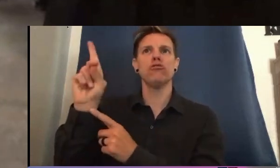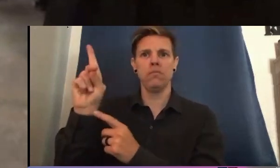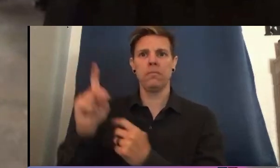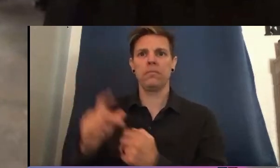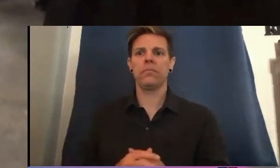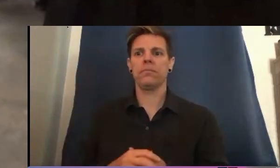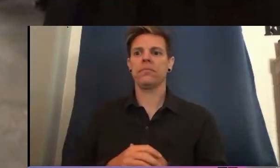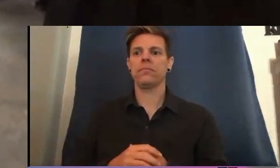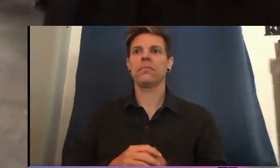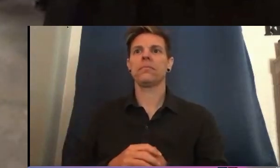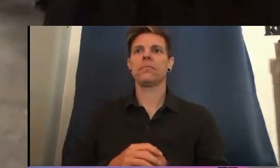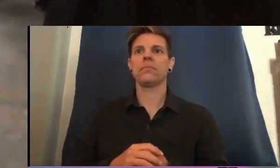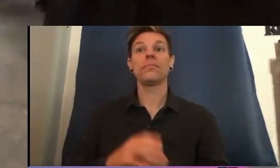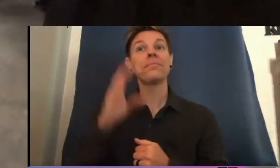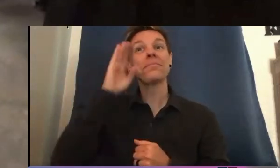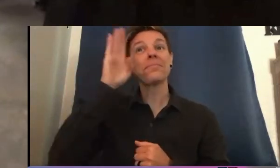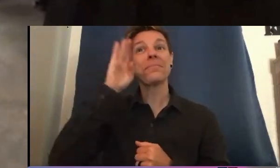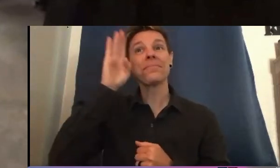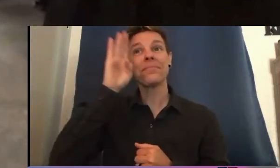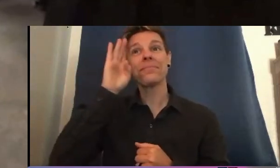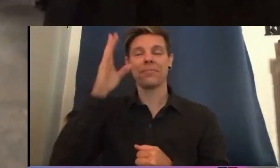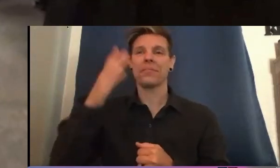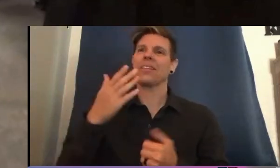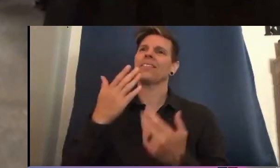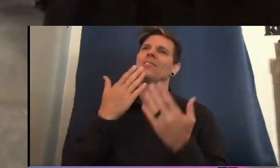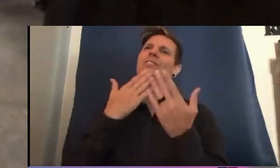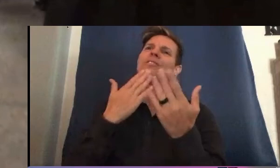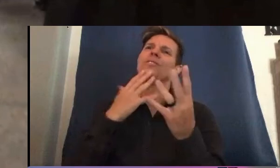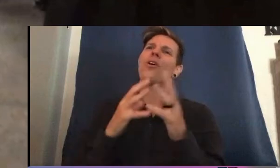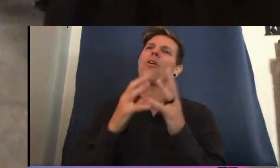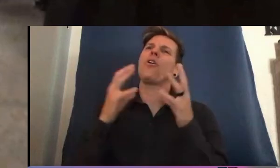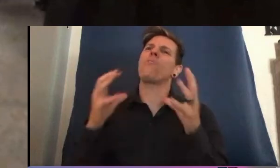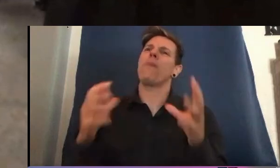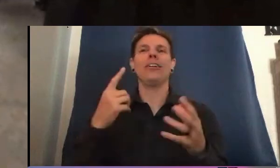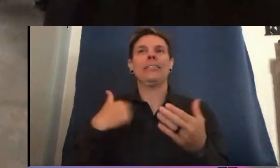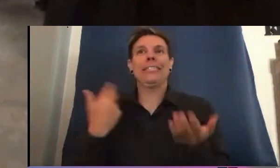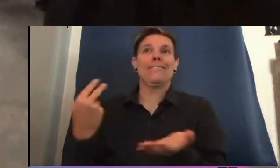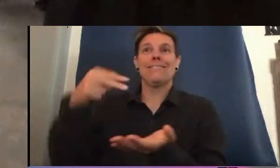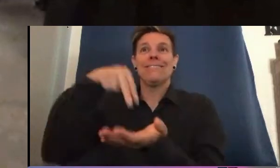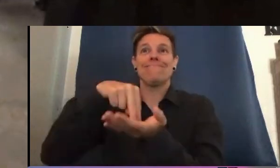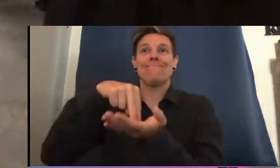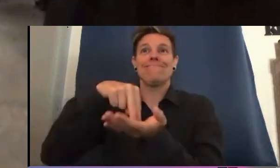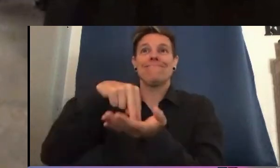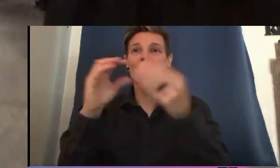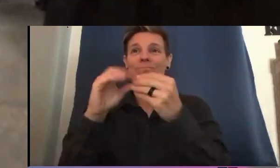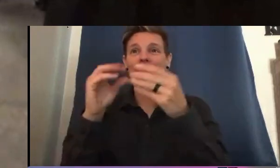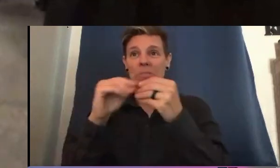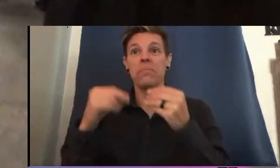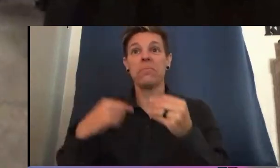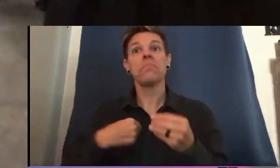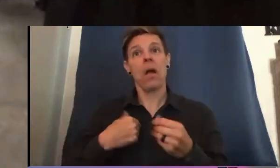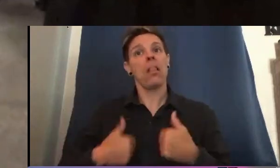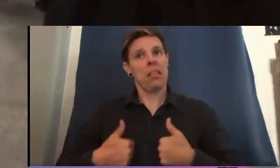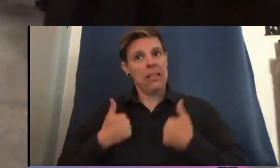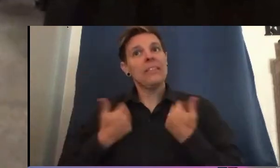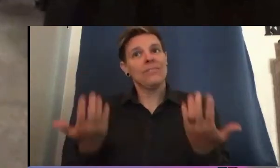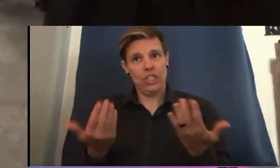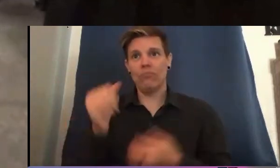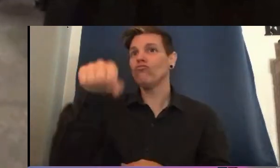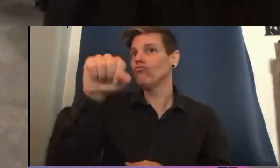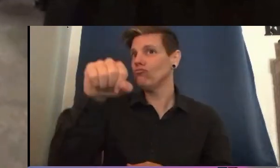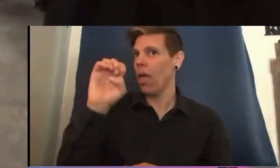Hello, thank you so much for the opportunity to be able to speak with you all today. I am a resident of El Paso County. I am a mom of